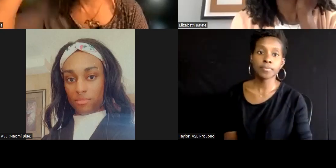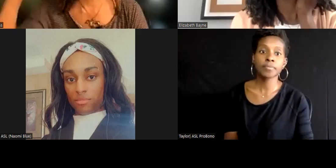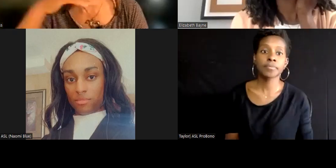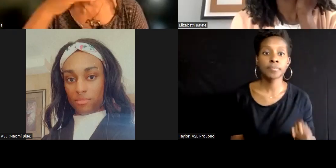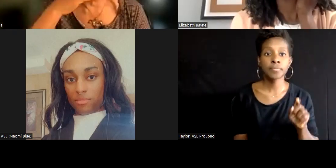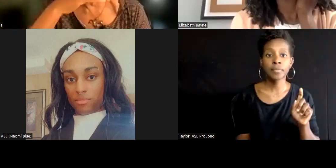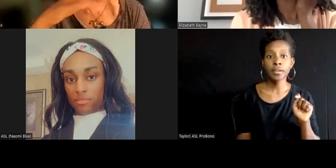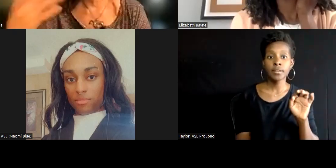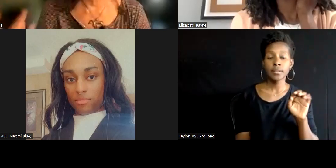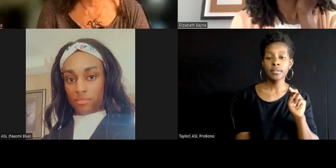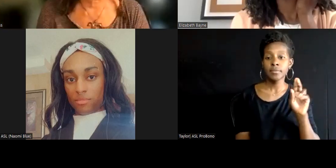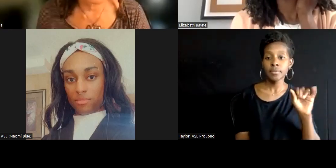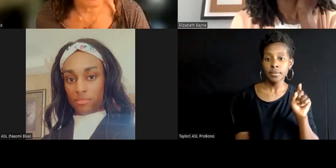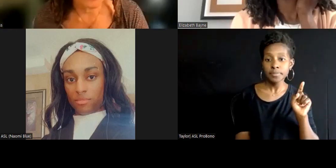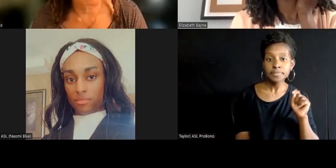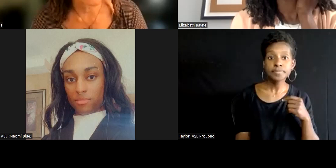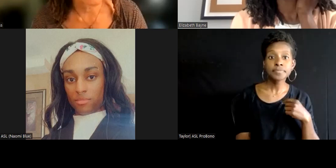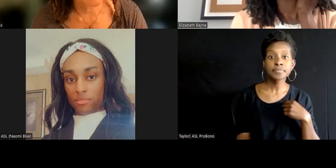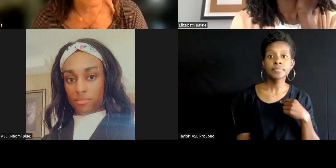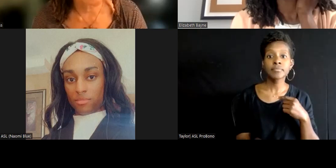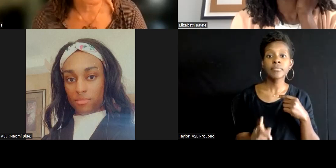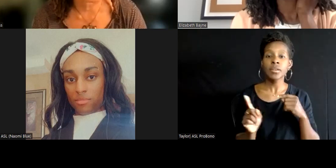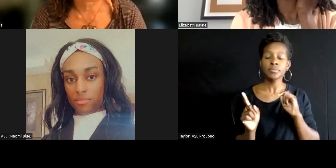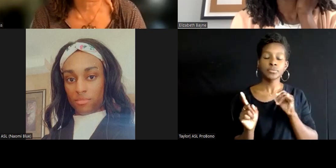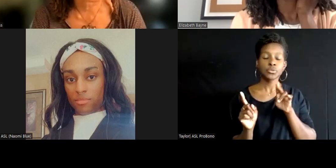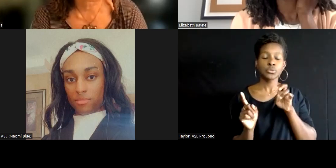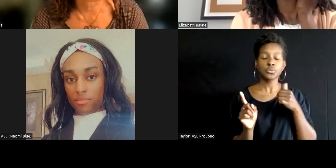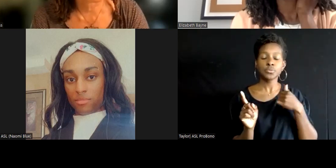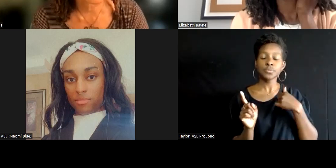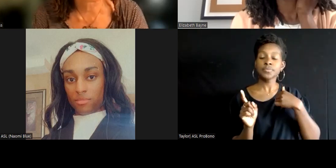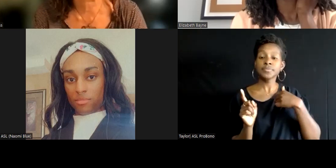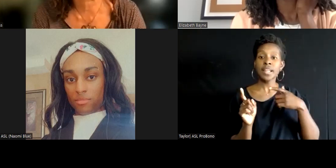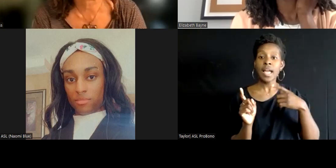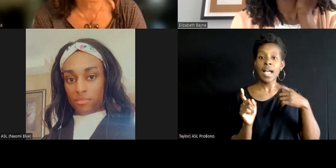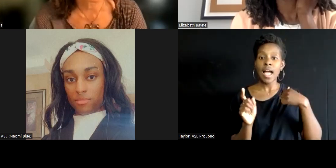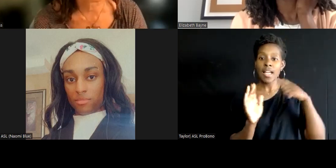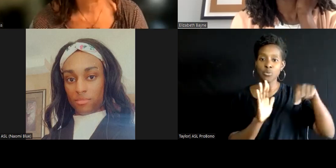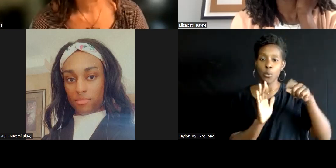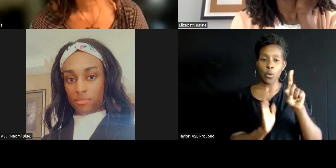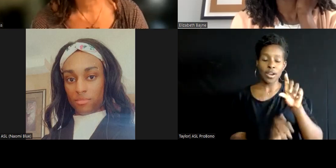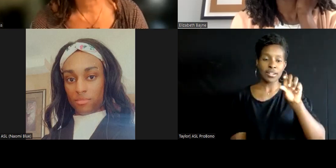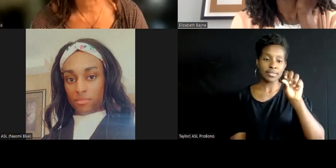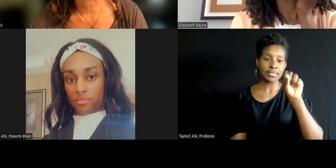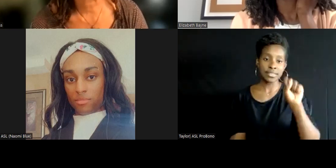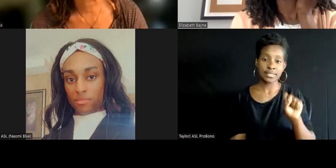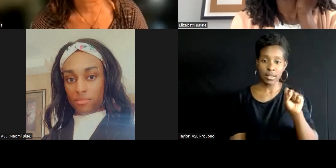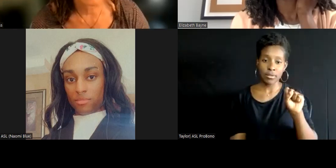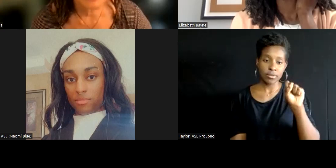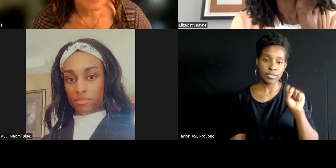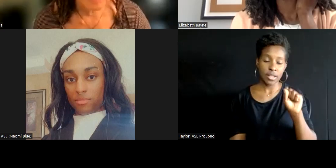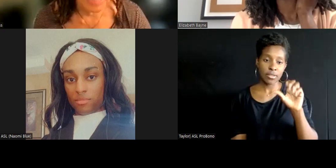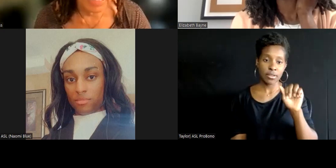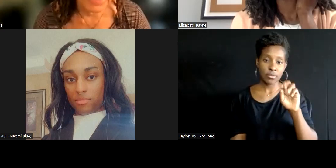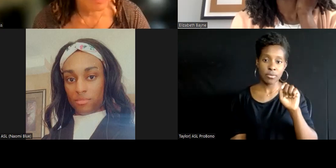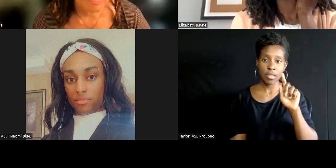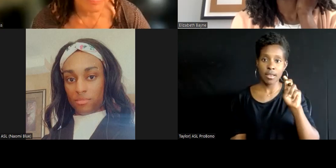I guess I should mention also that I shot this film in South Carolina. And at the time I shot it, was just